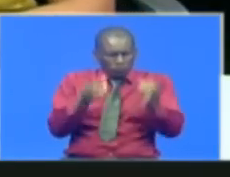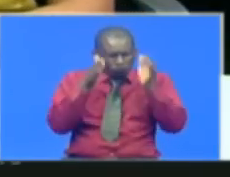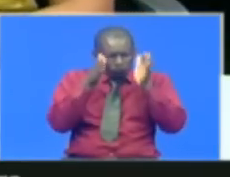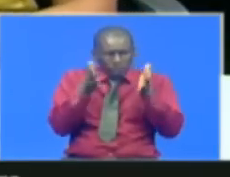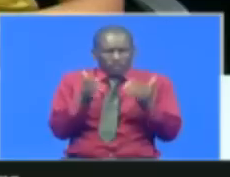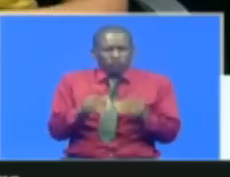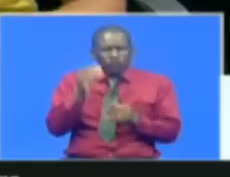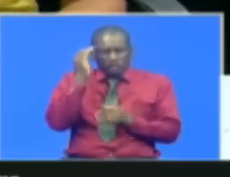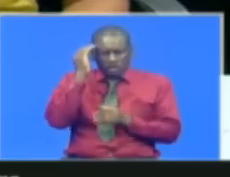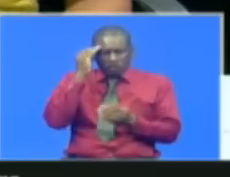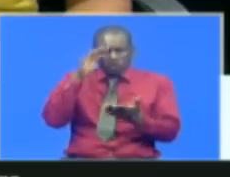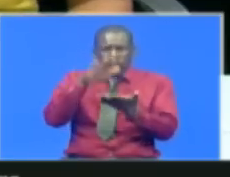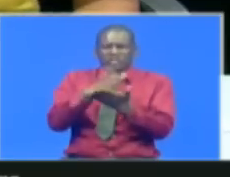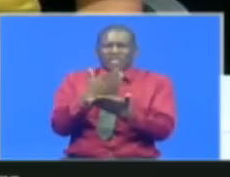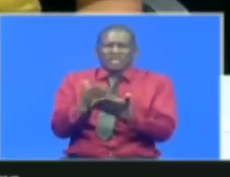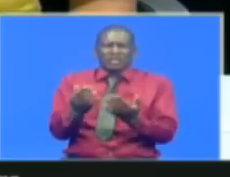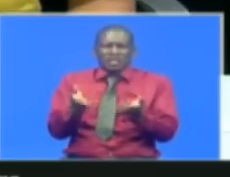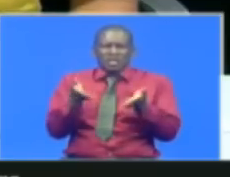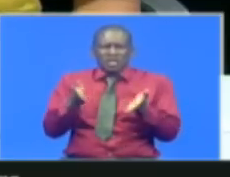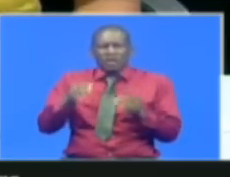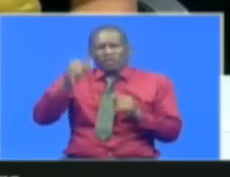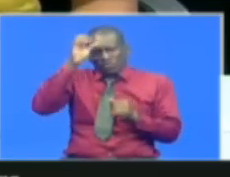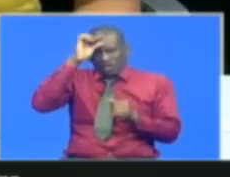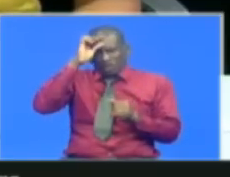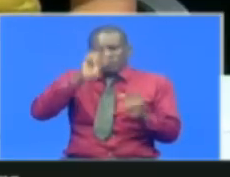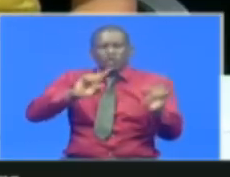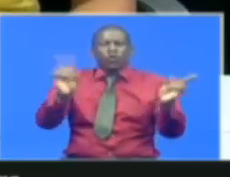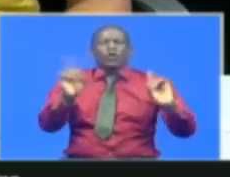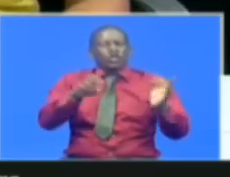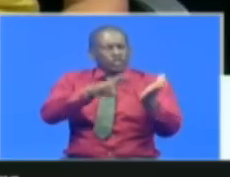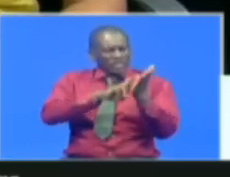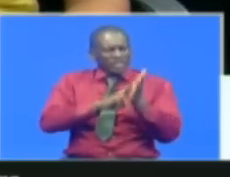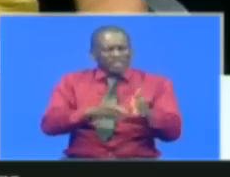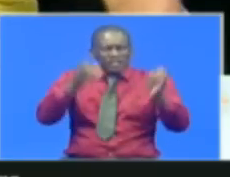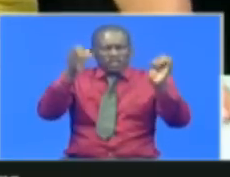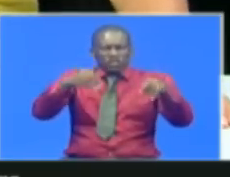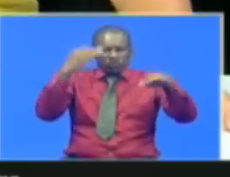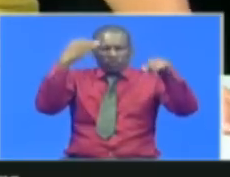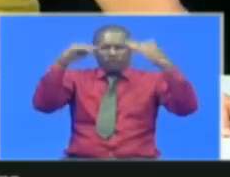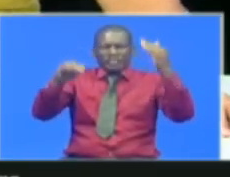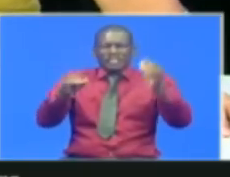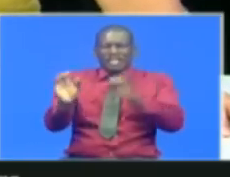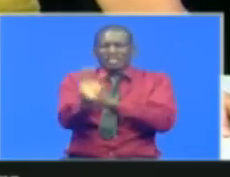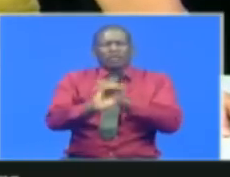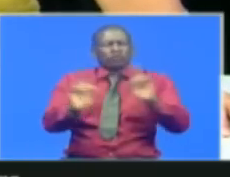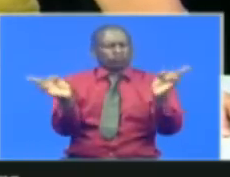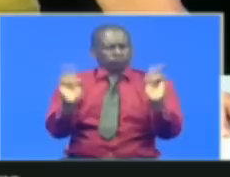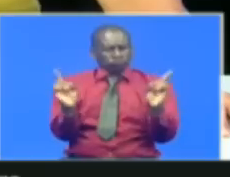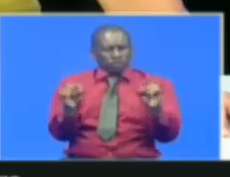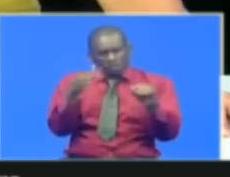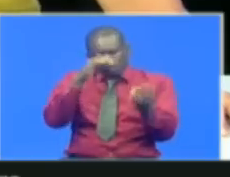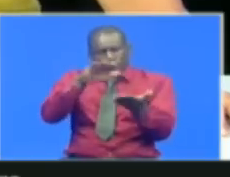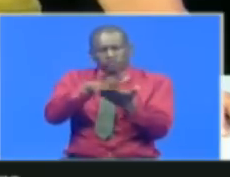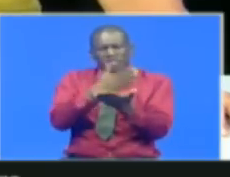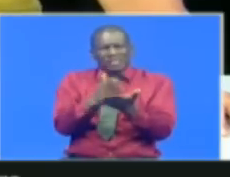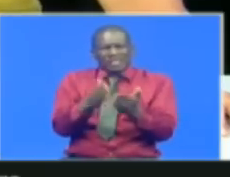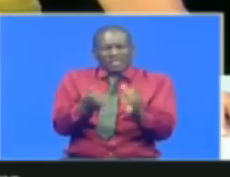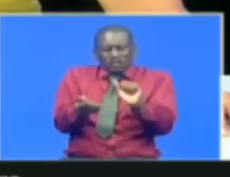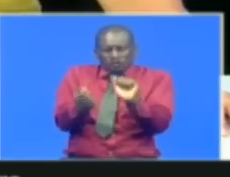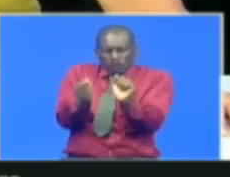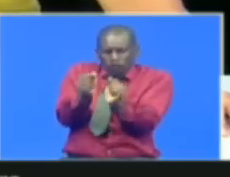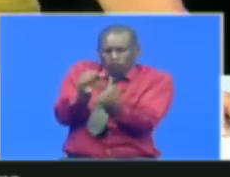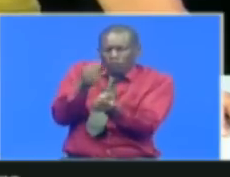the education sector. And the government will not register any new universities in the country as the sector undergoes reforms